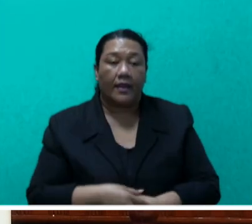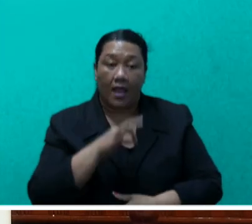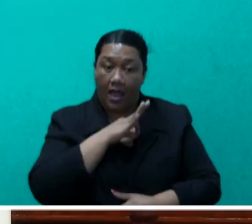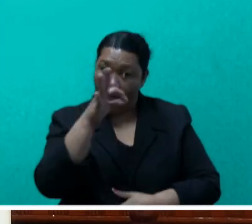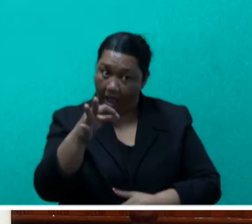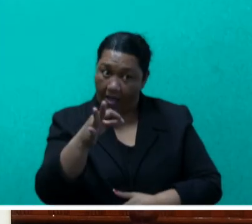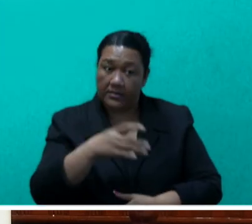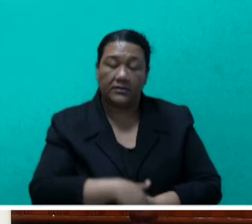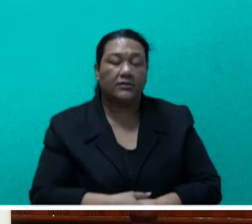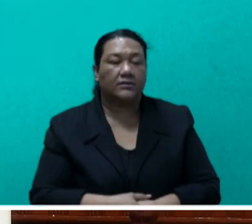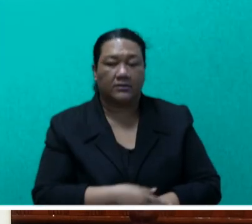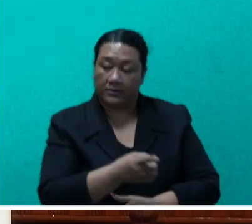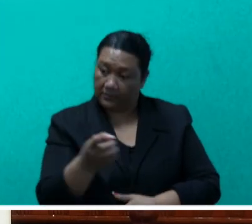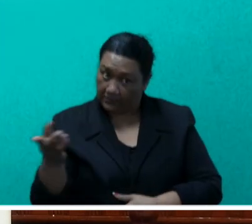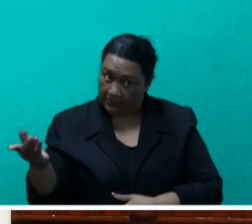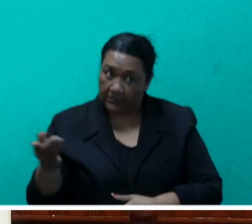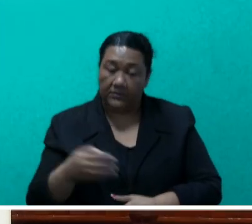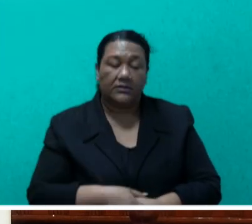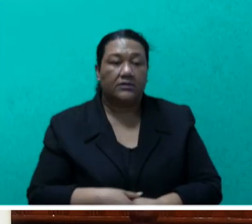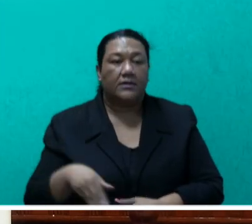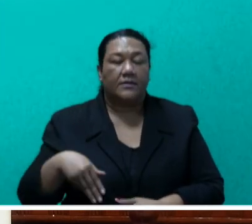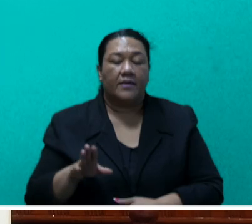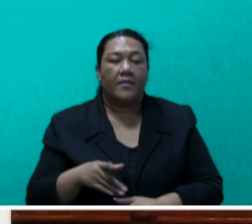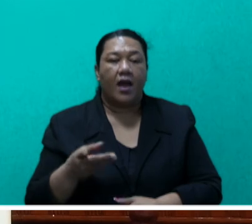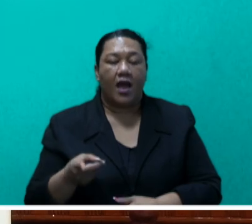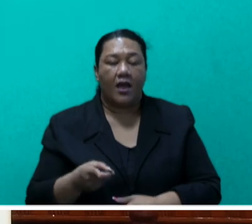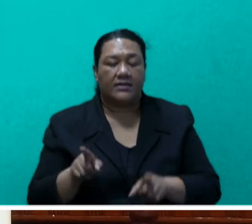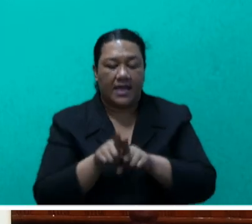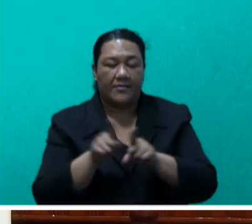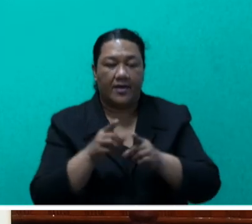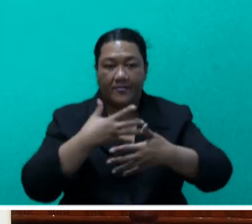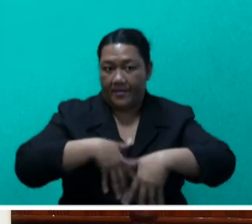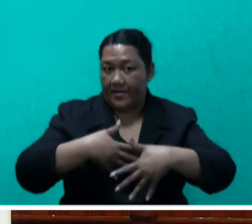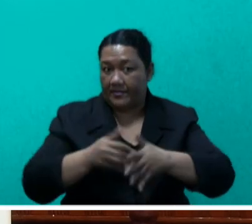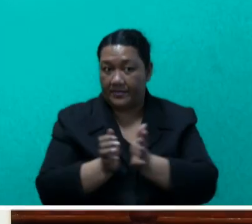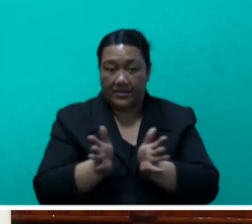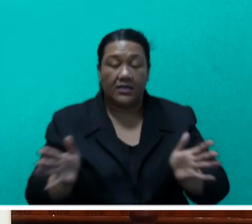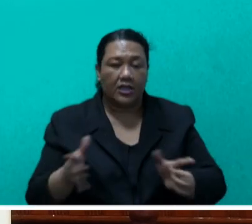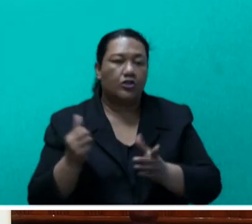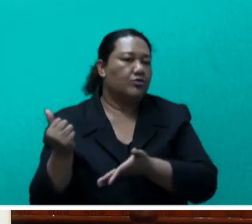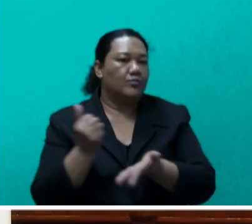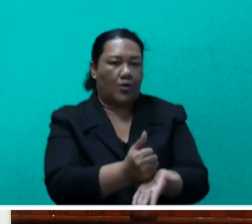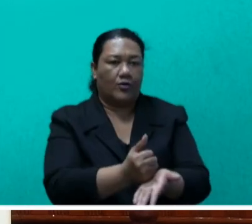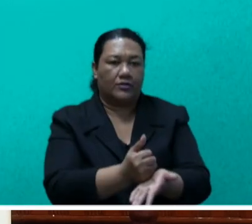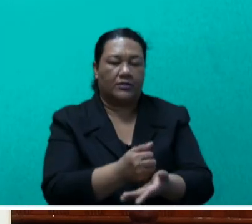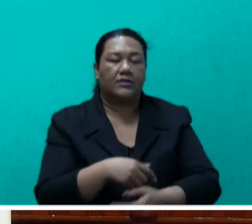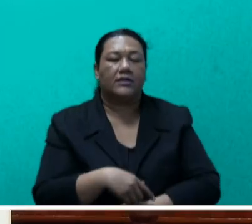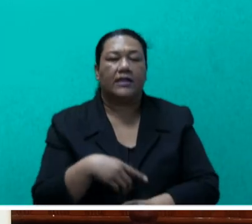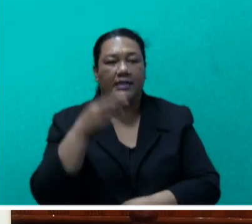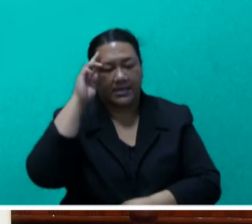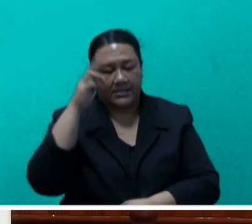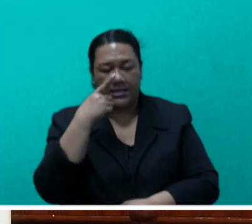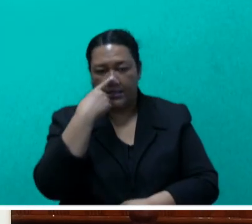members of this august House and the general public to rally around supporting our National Museum in